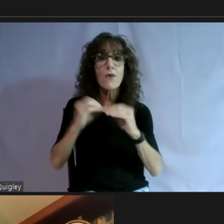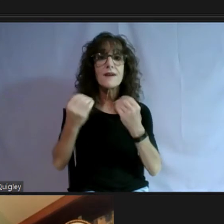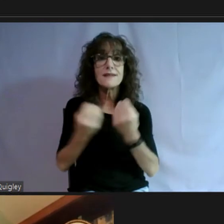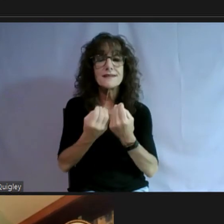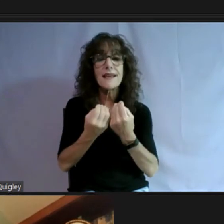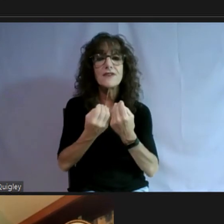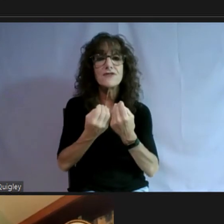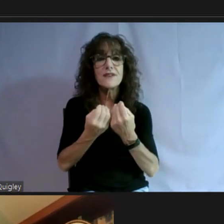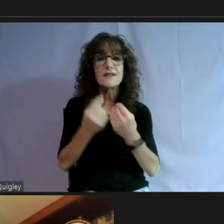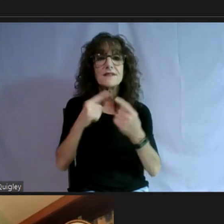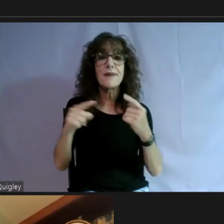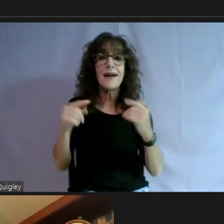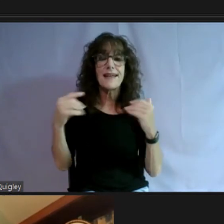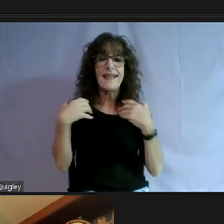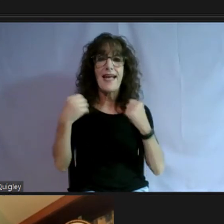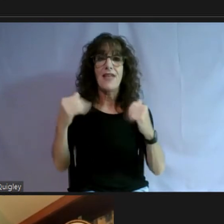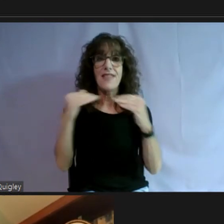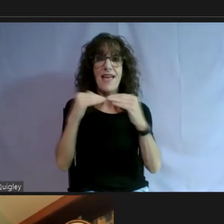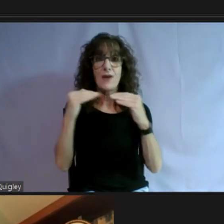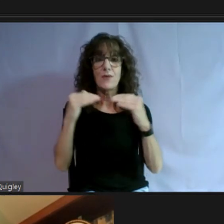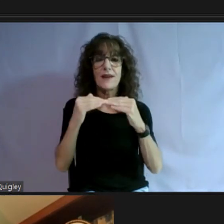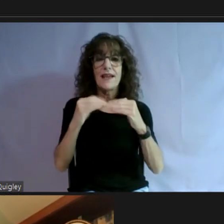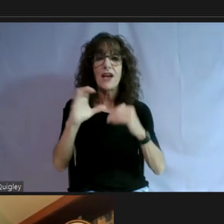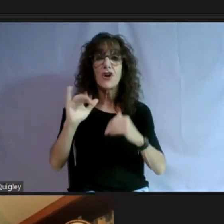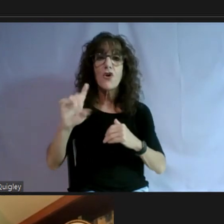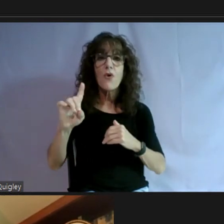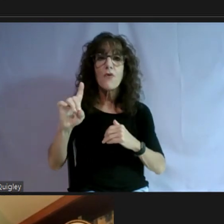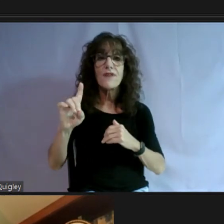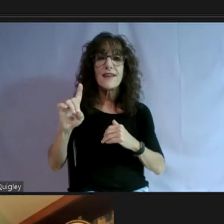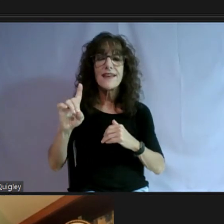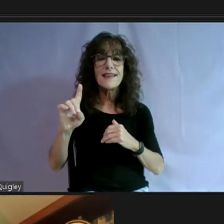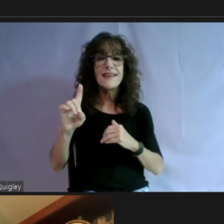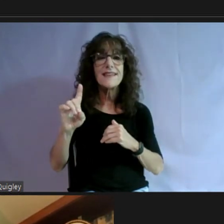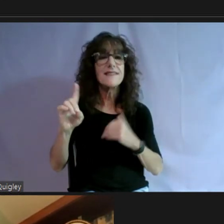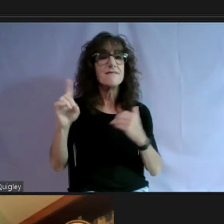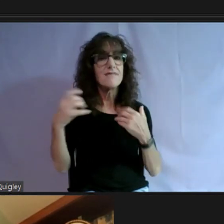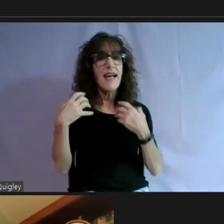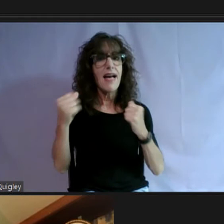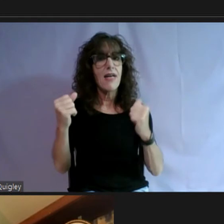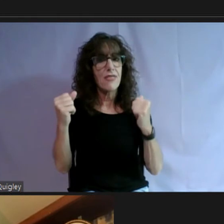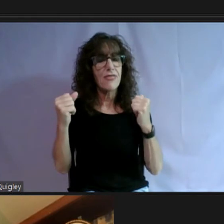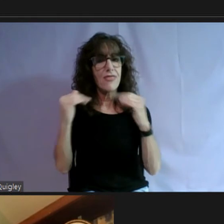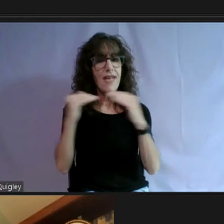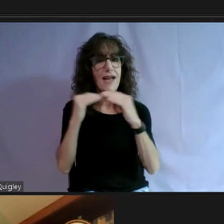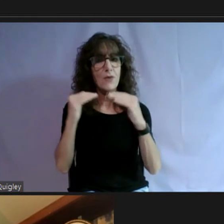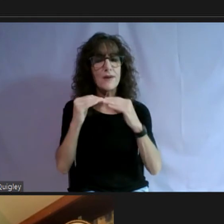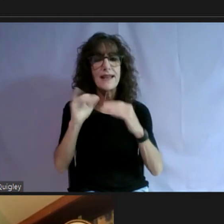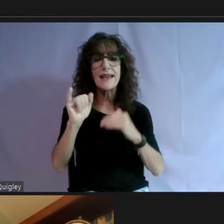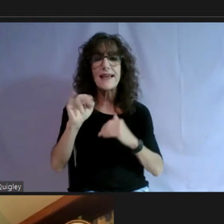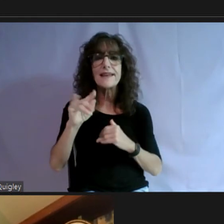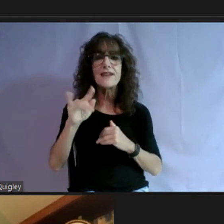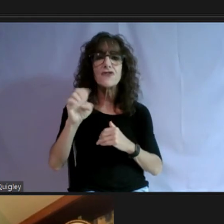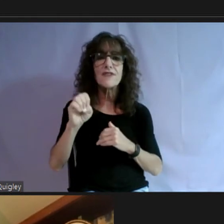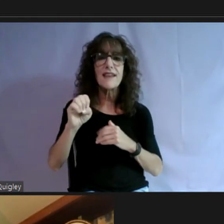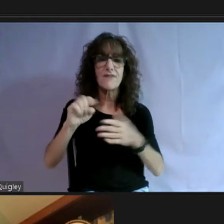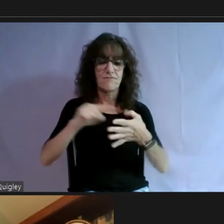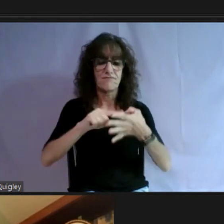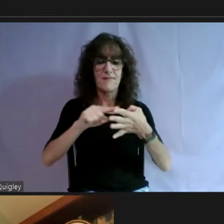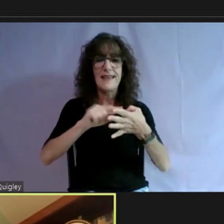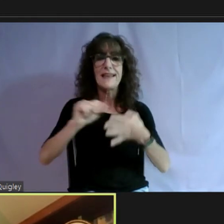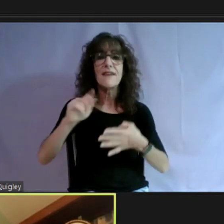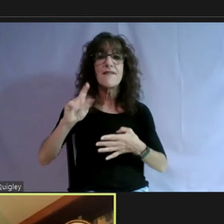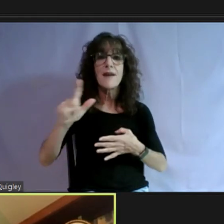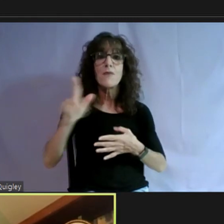organizations. But that COVID-19 health equity initiative launched in early April and was a key part of our strategy.